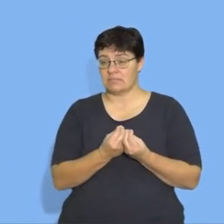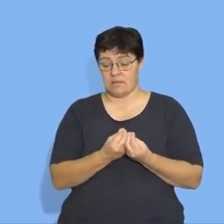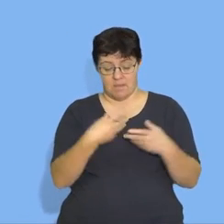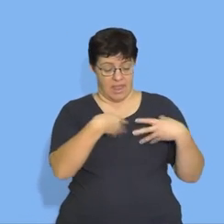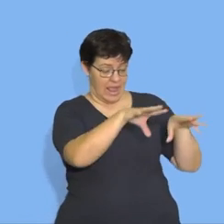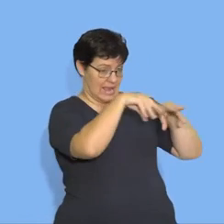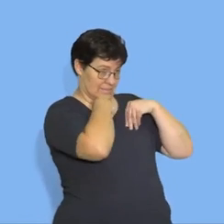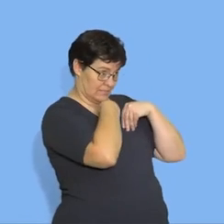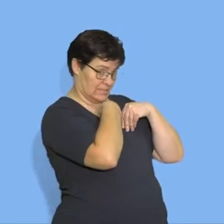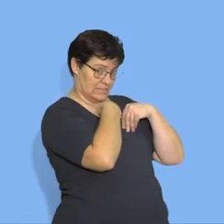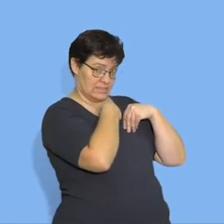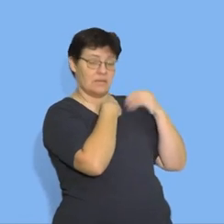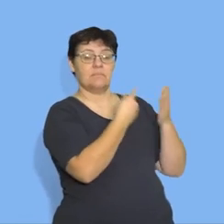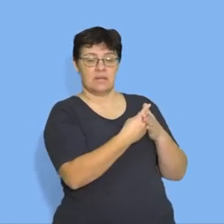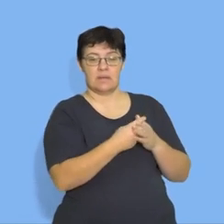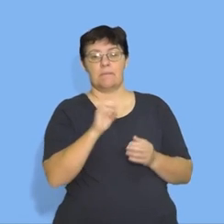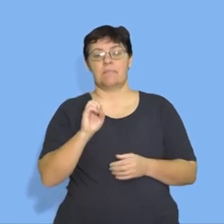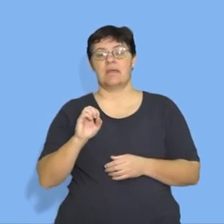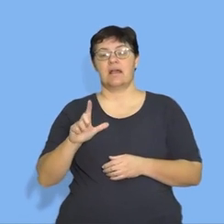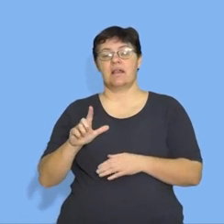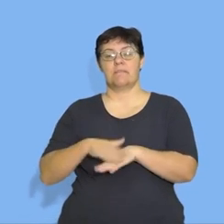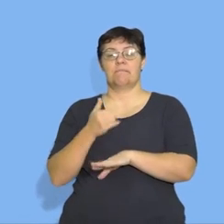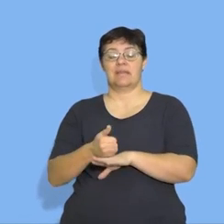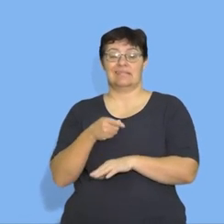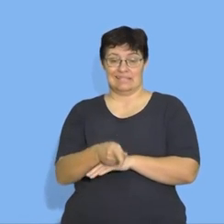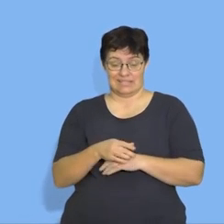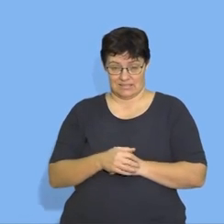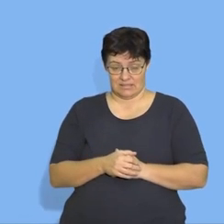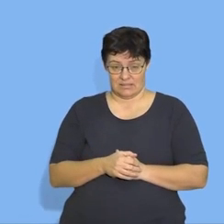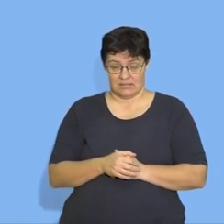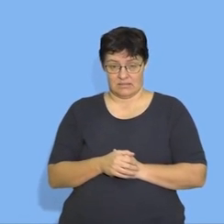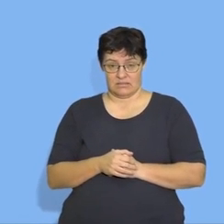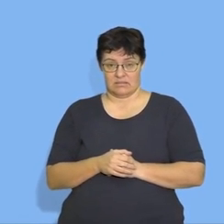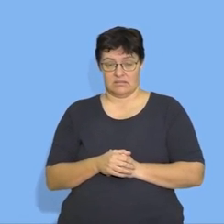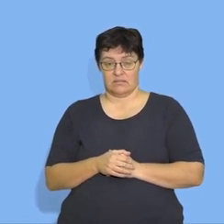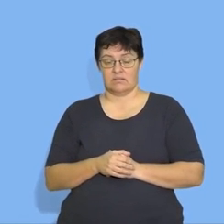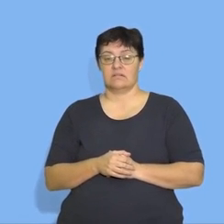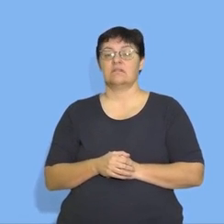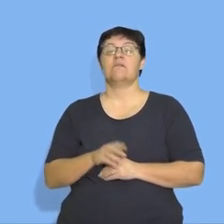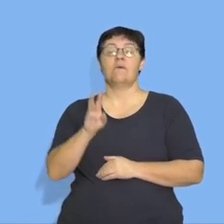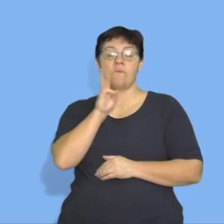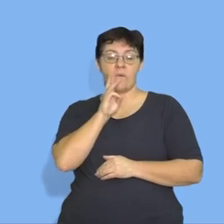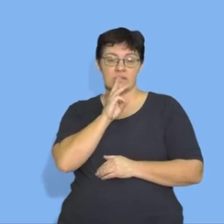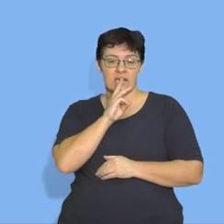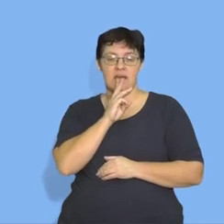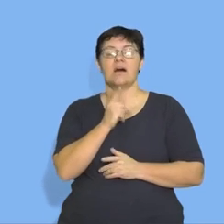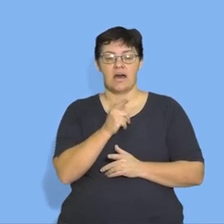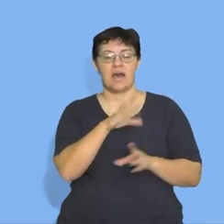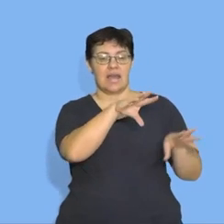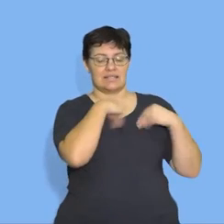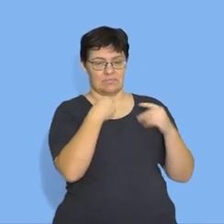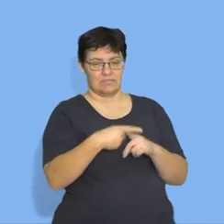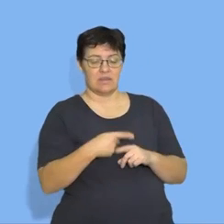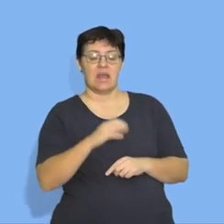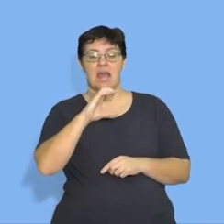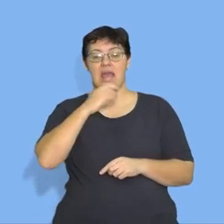acceptor, it means it is a Bronsted-Lowry base, right? So in this case, water is a proton acceptor, while